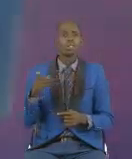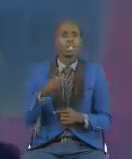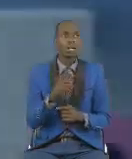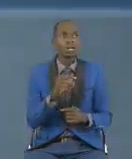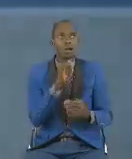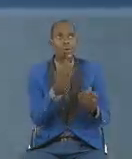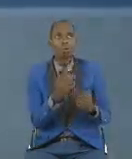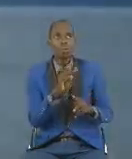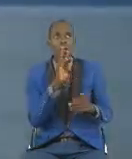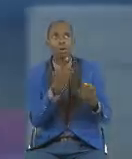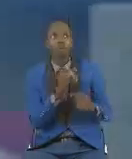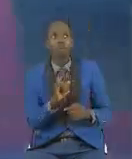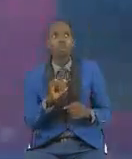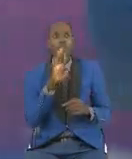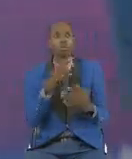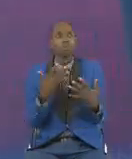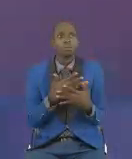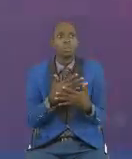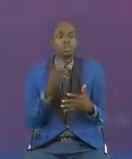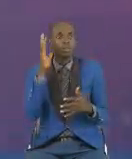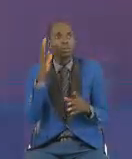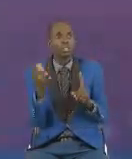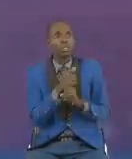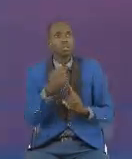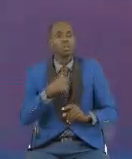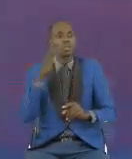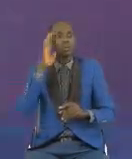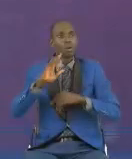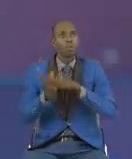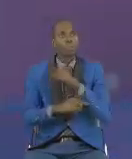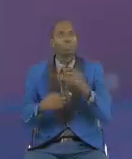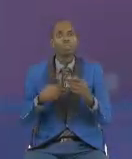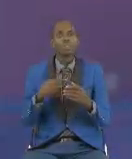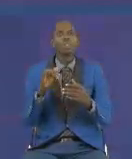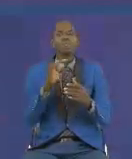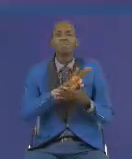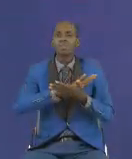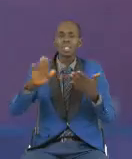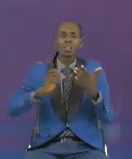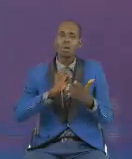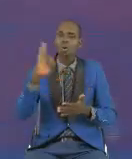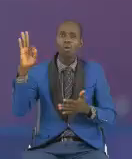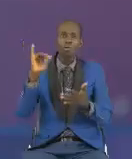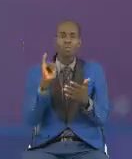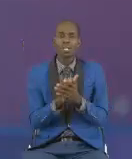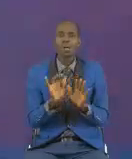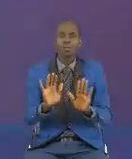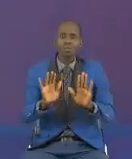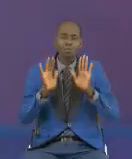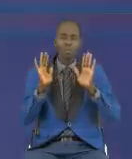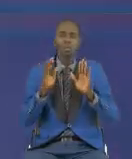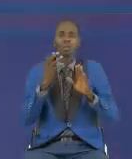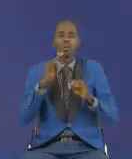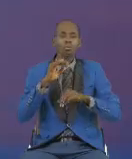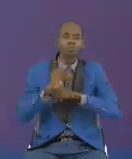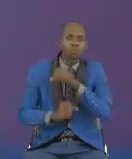They are coming. They're going to get at me and they're going to punish me. Fear, the fear of suffering affliction in your body. They lay